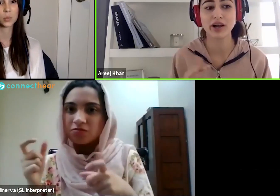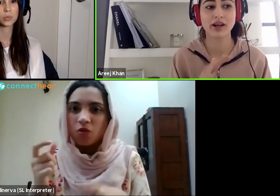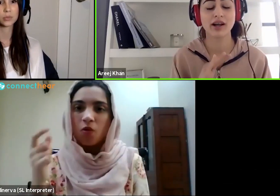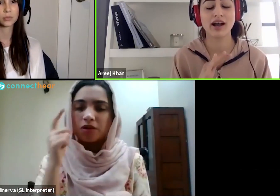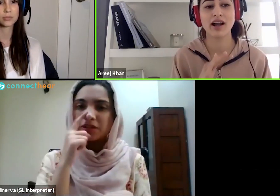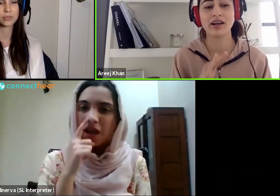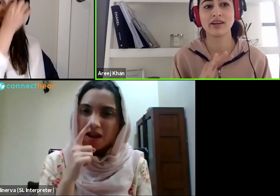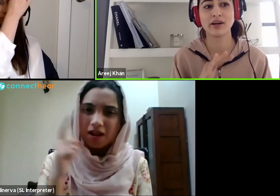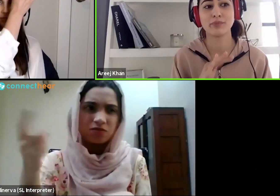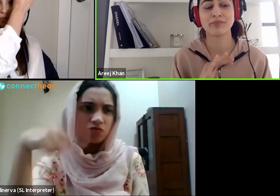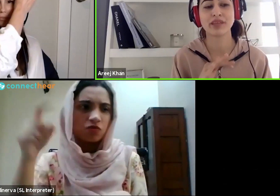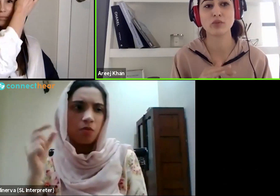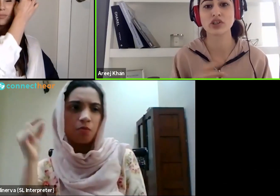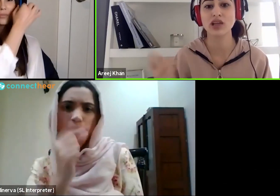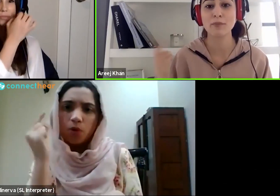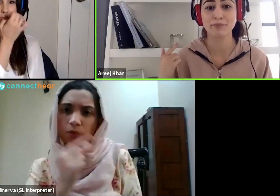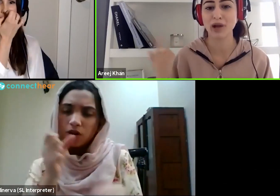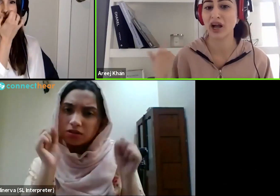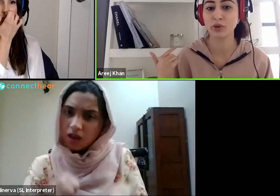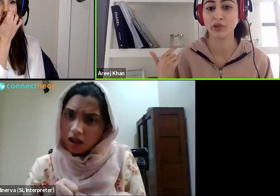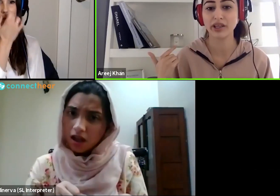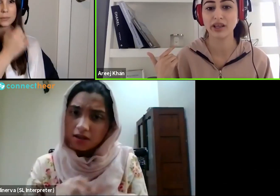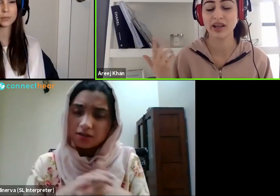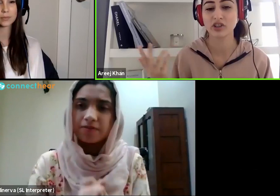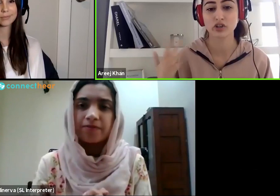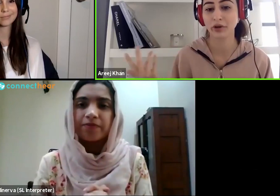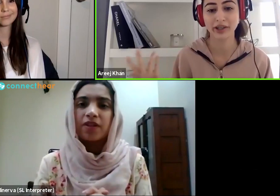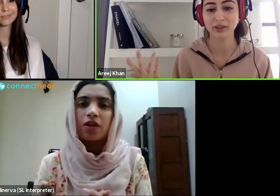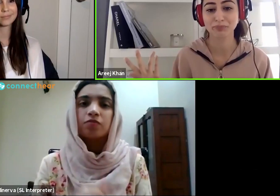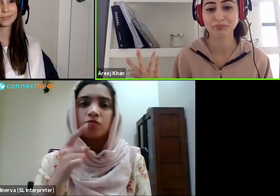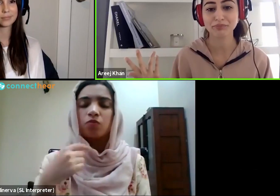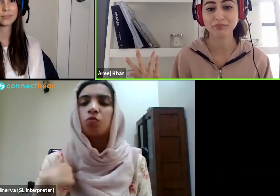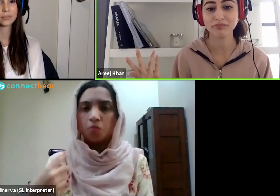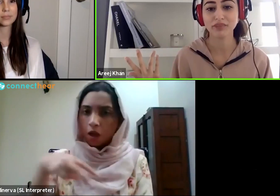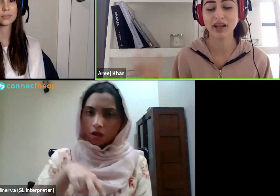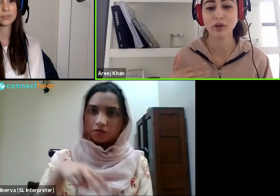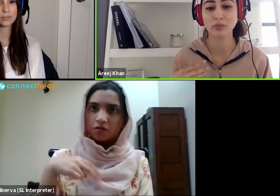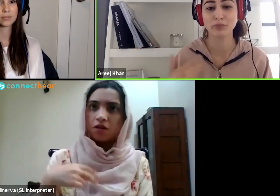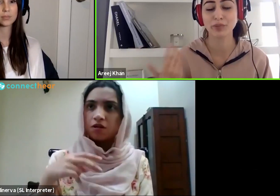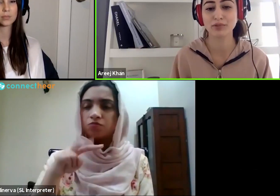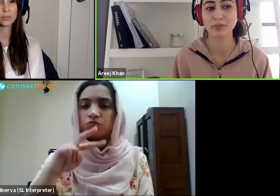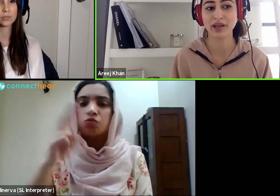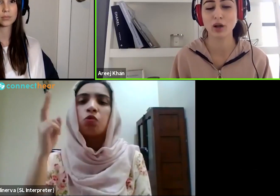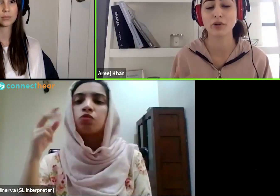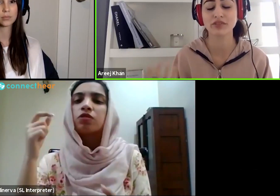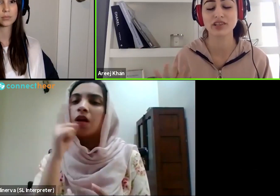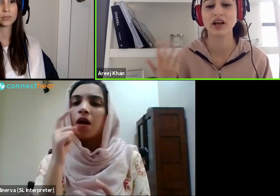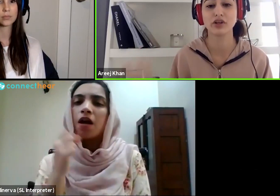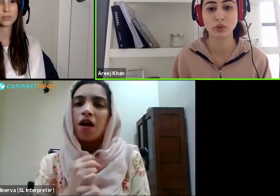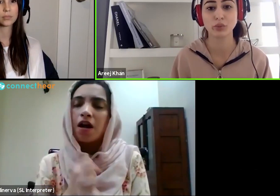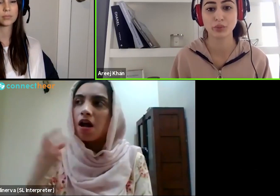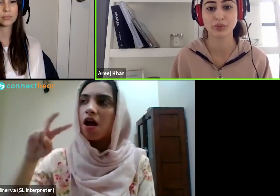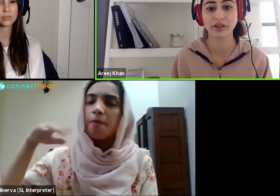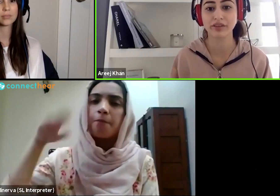food, and they would just stand behind me and start swearing. And I wouldn't be able to make up, but obviously